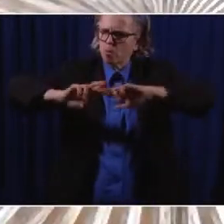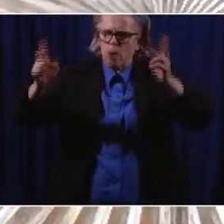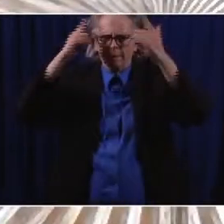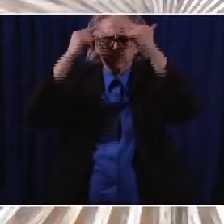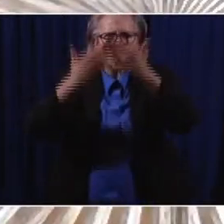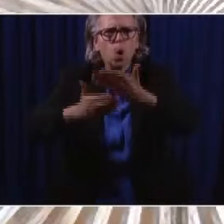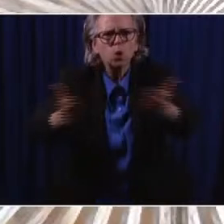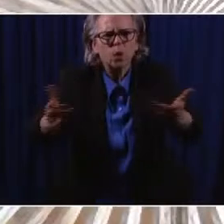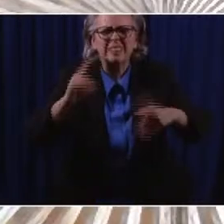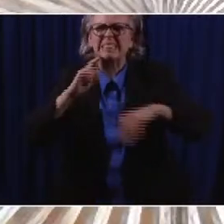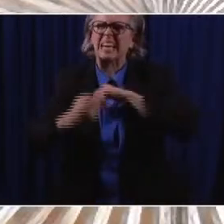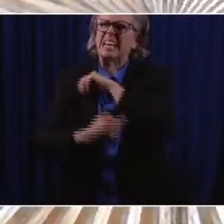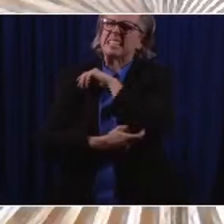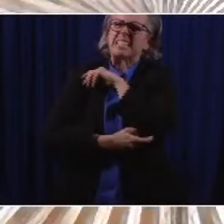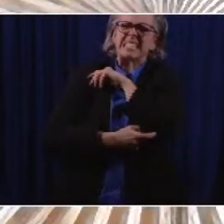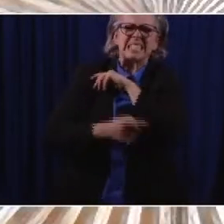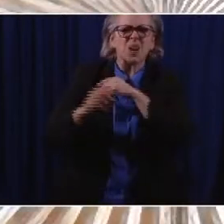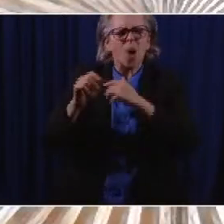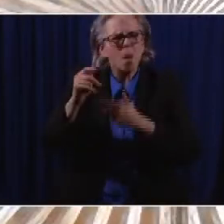crisis together.